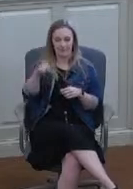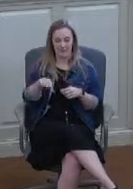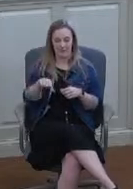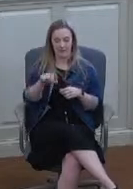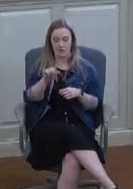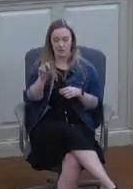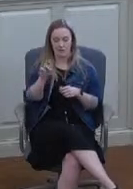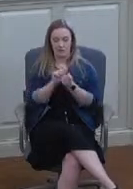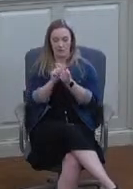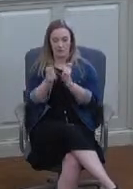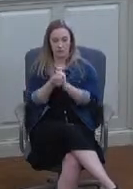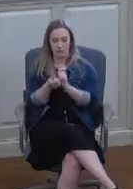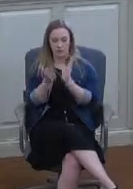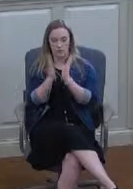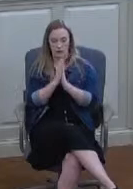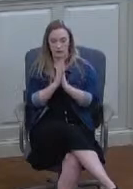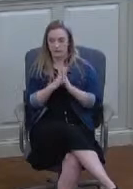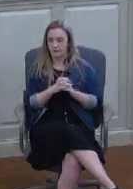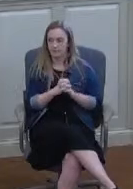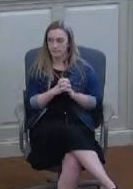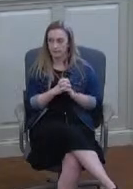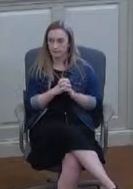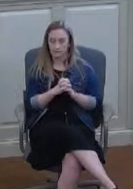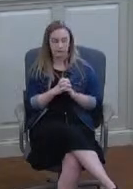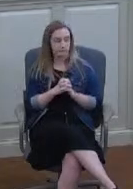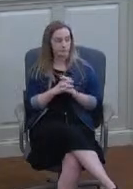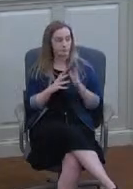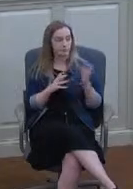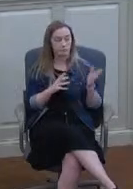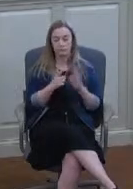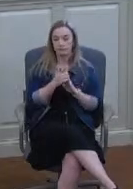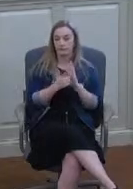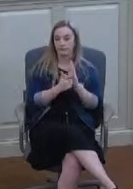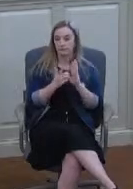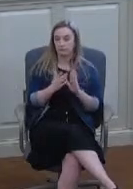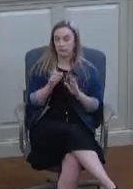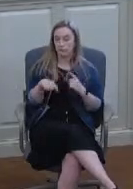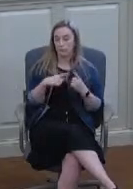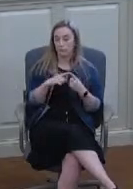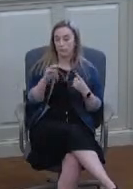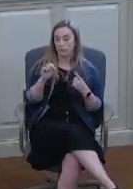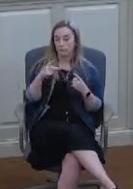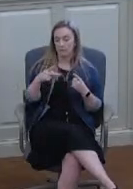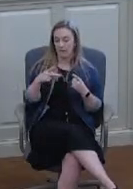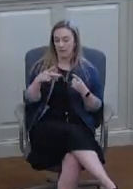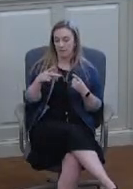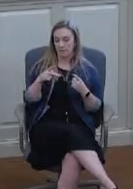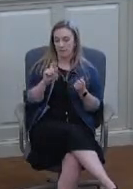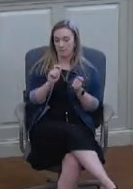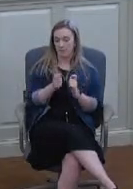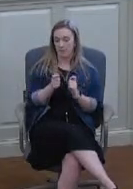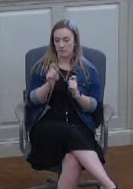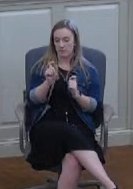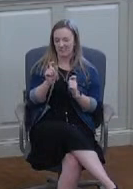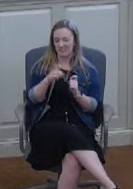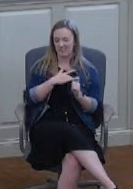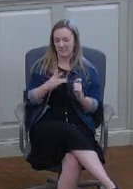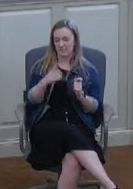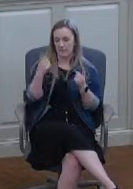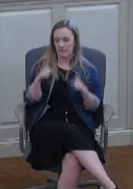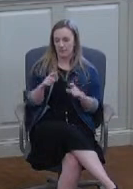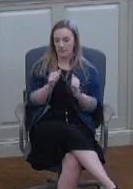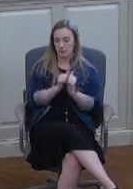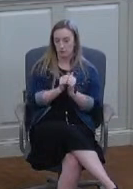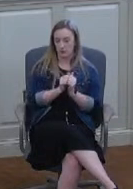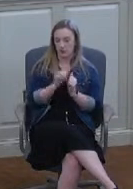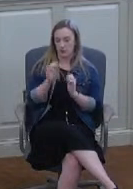request. I would So when think- a map amendment is to be made, it's typically done by ordinance. If the map amendment is